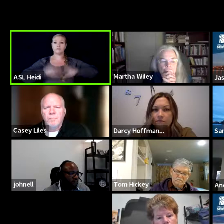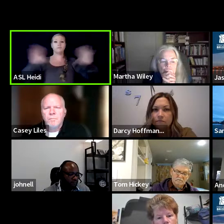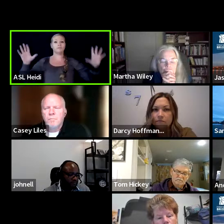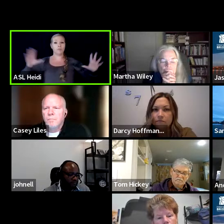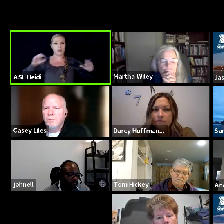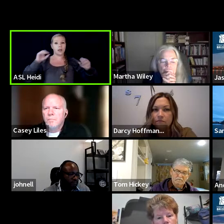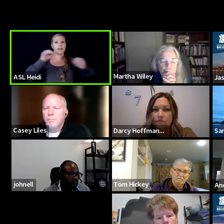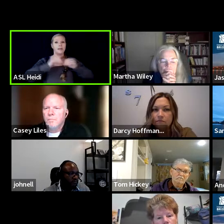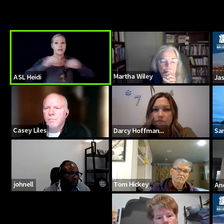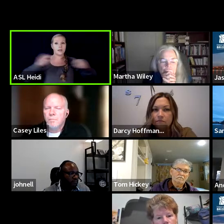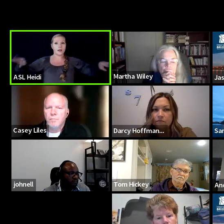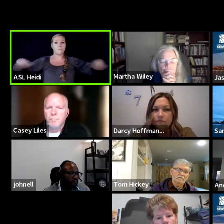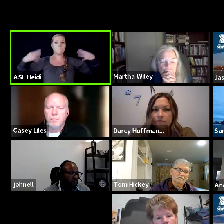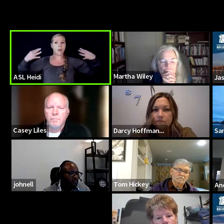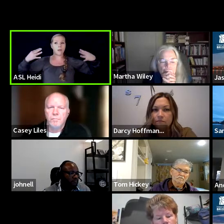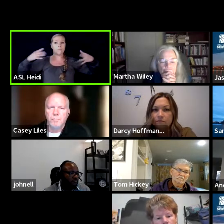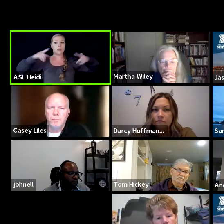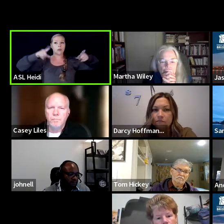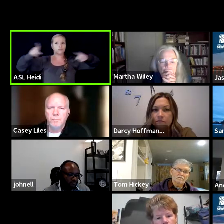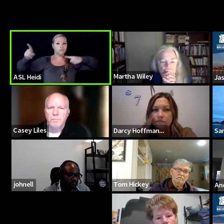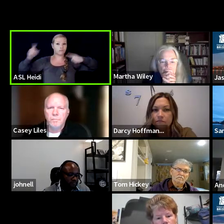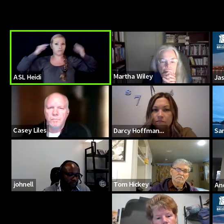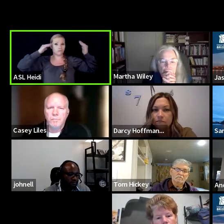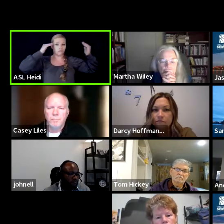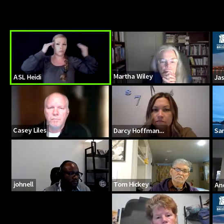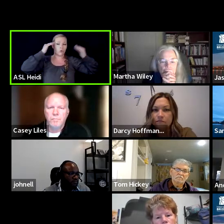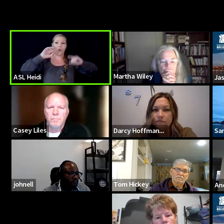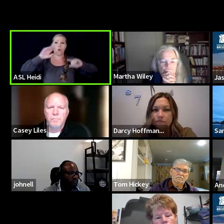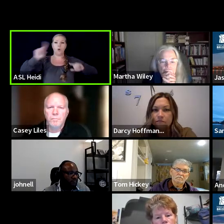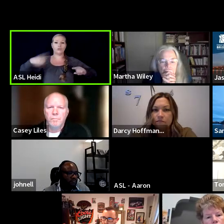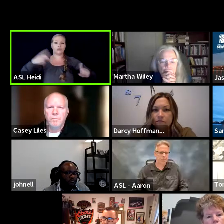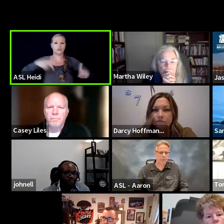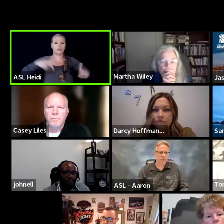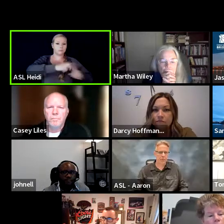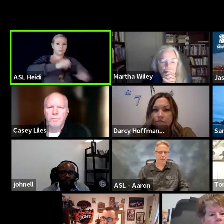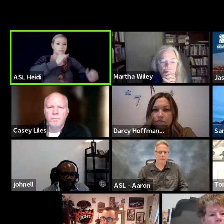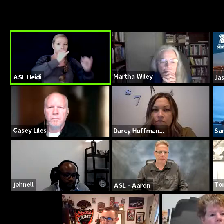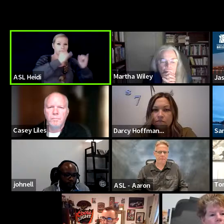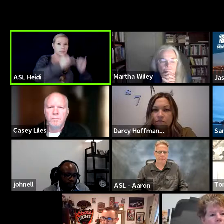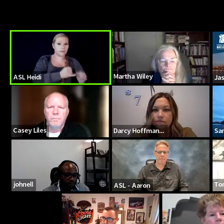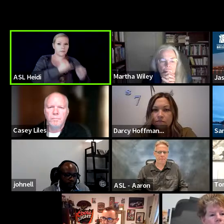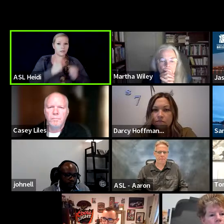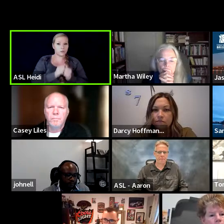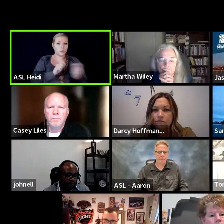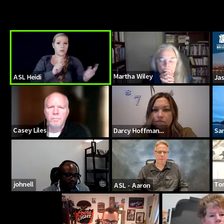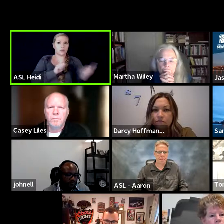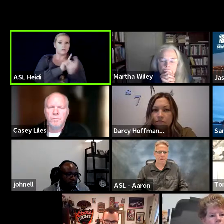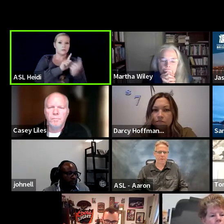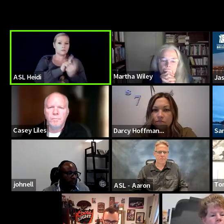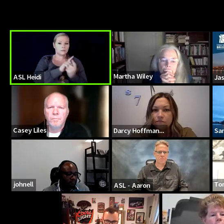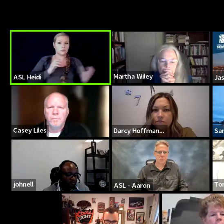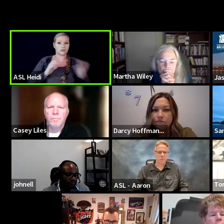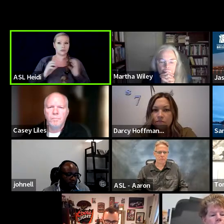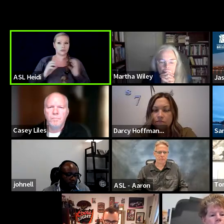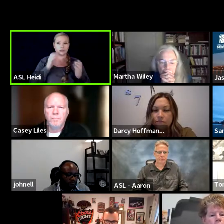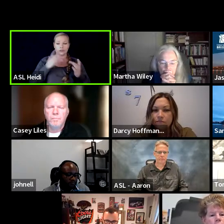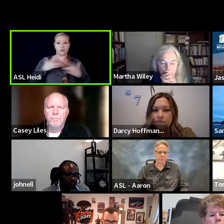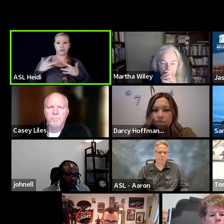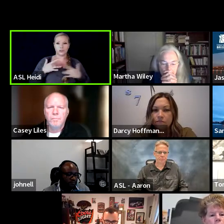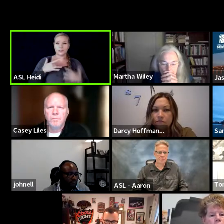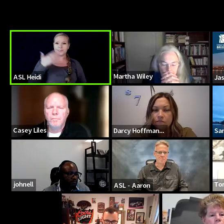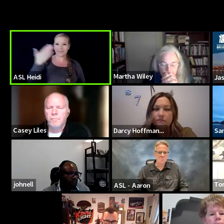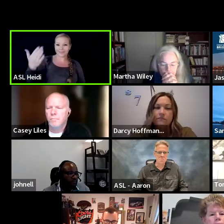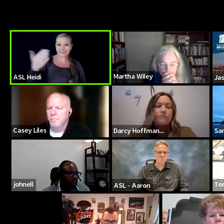specific entities that had the concerns? It's a great question. I'll give my initial response, then Grace